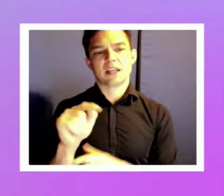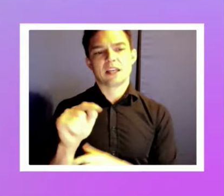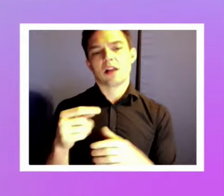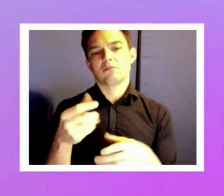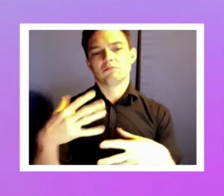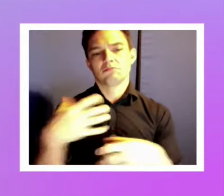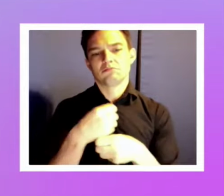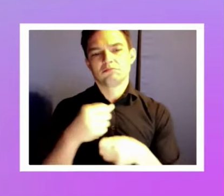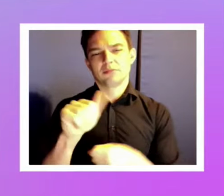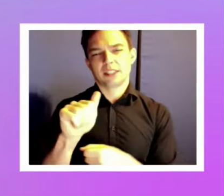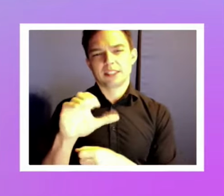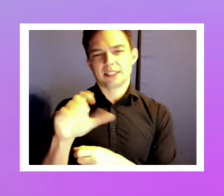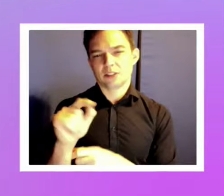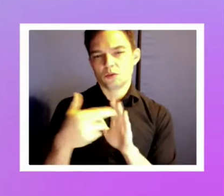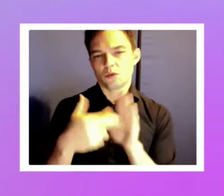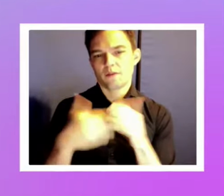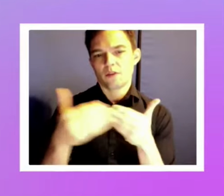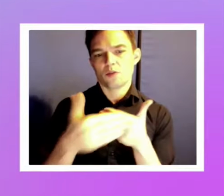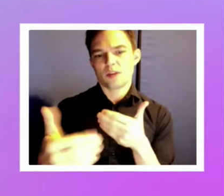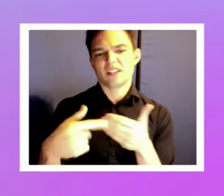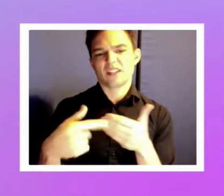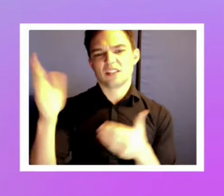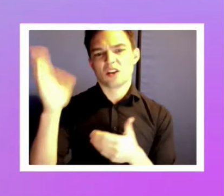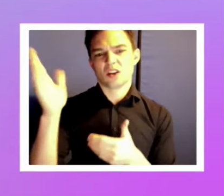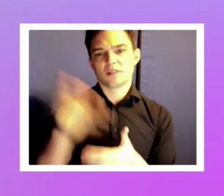rules for the remainder of the talk.